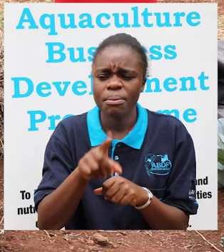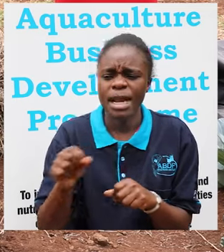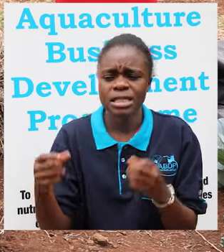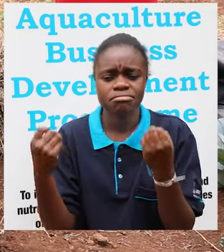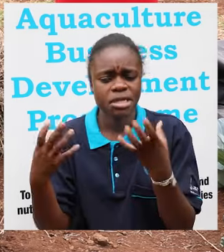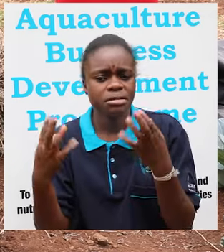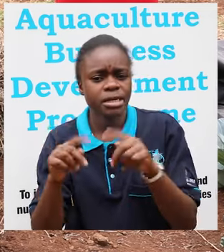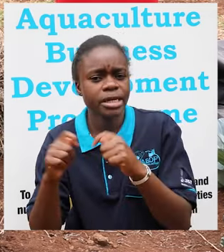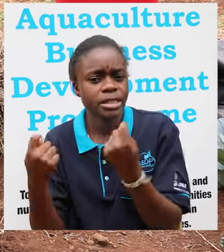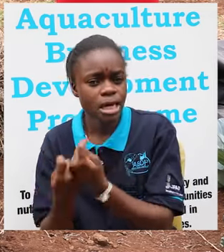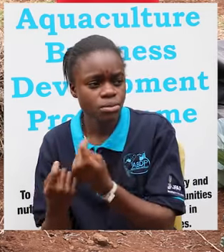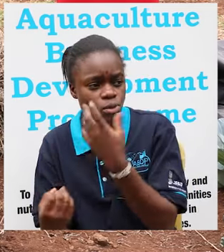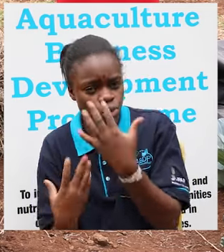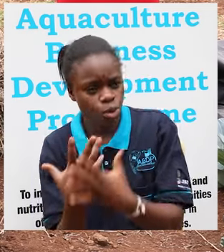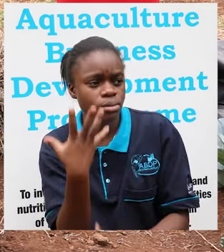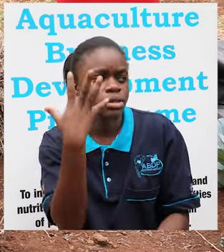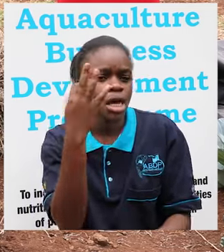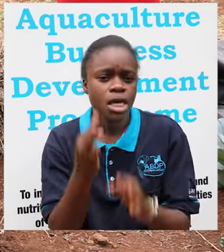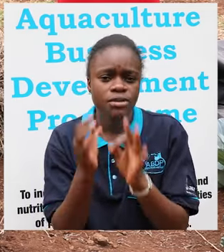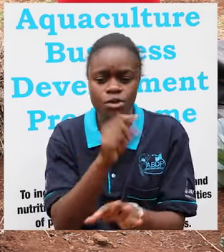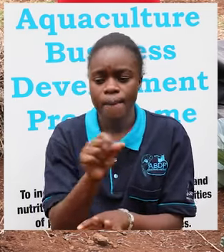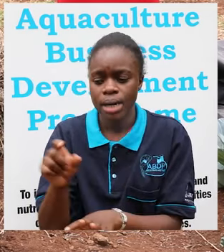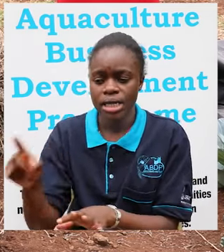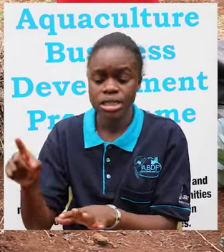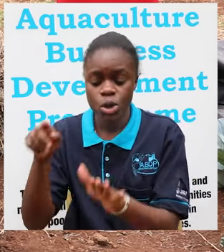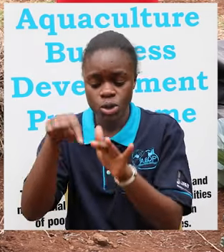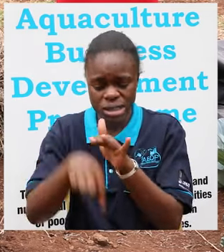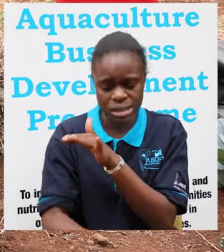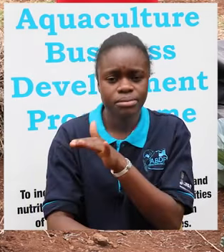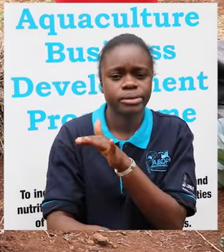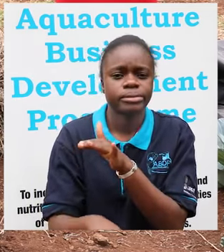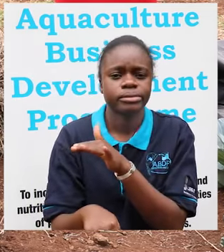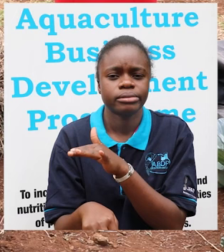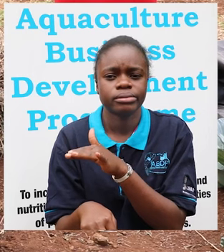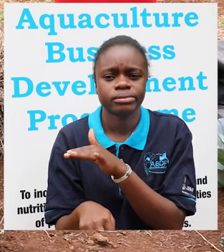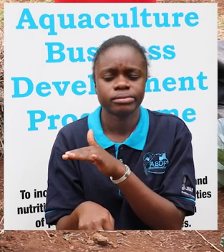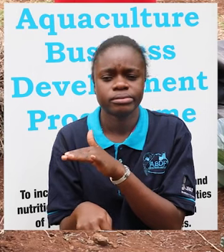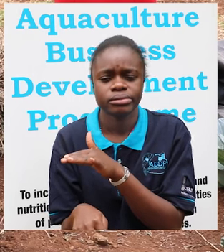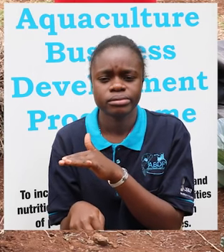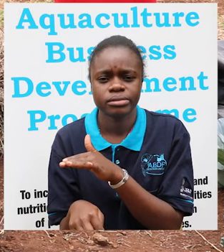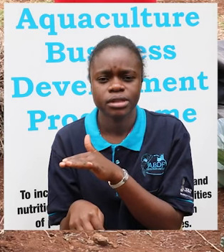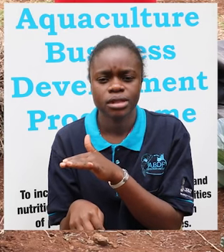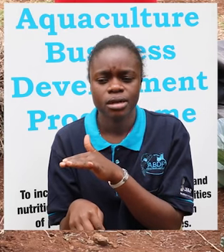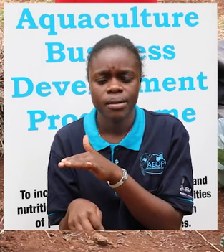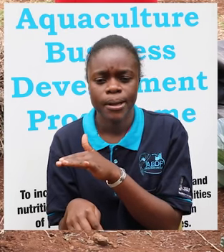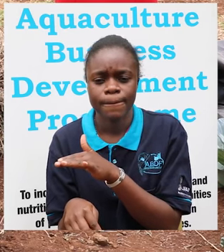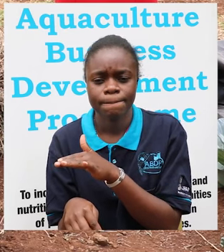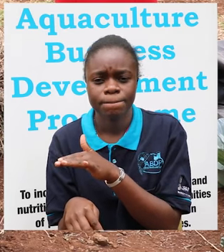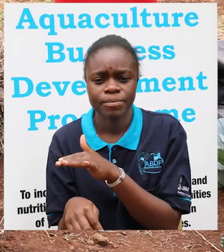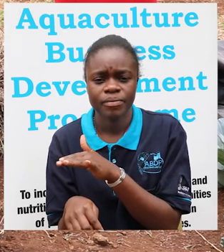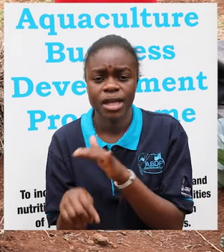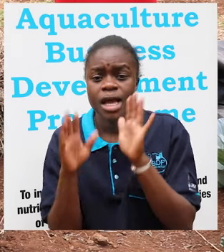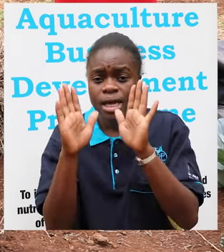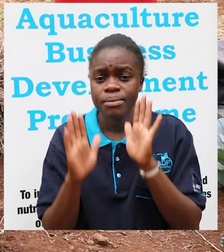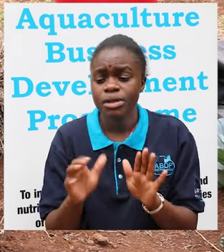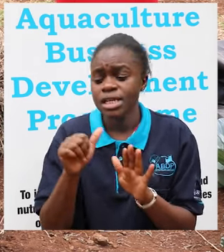moist bed garden as opposed to if you are planting them on the ground direct. And also for the moist bed gardens, weed control